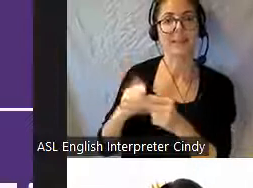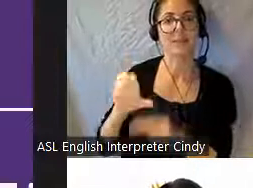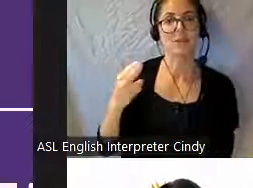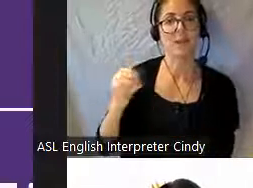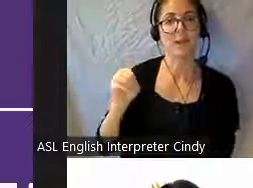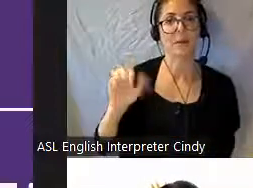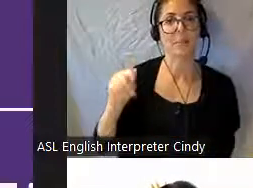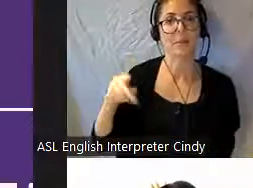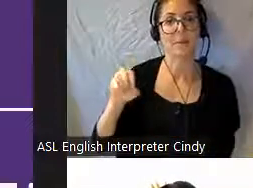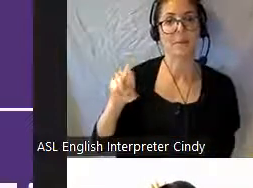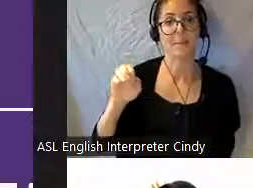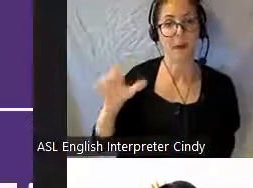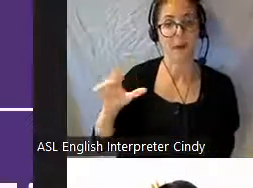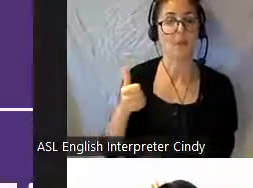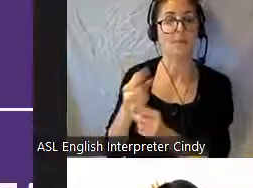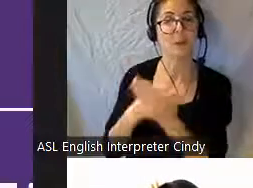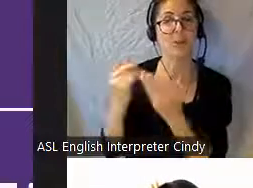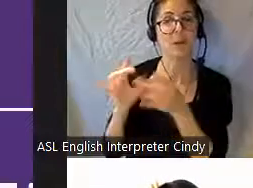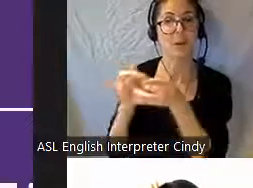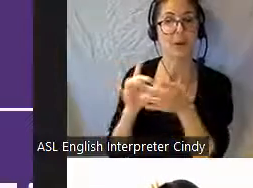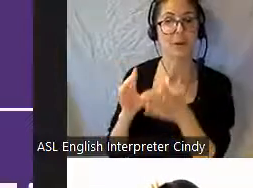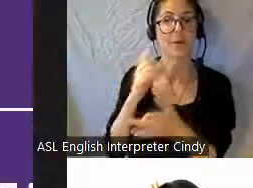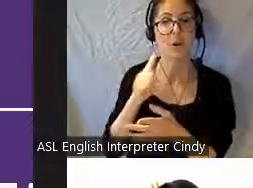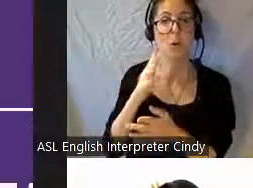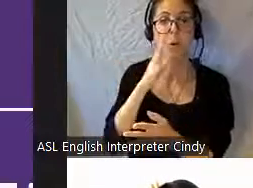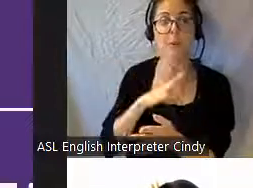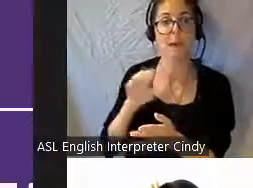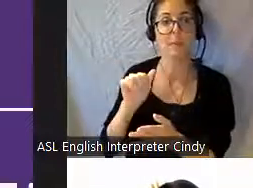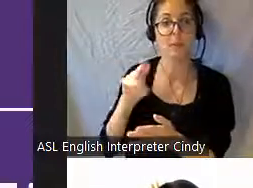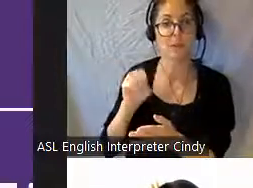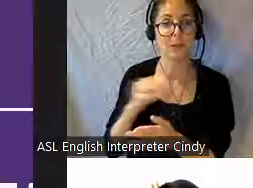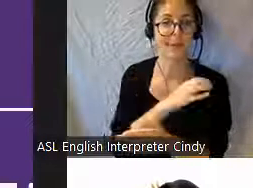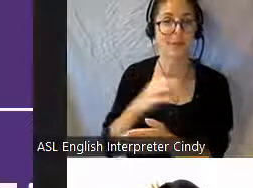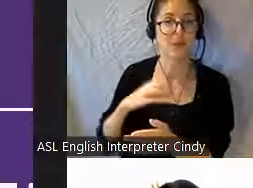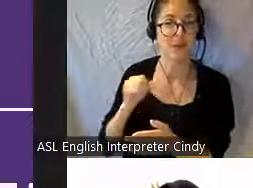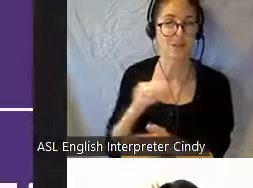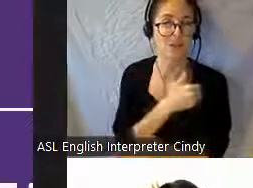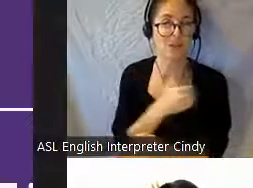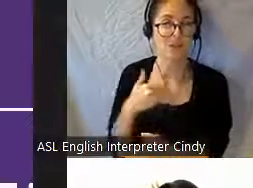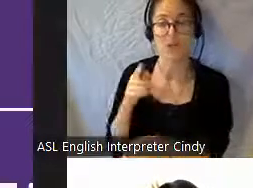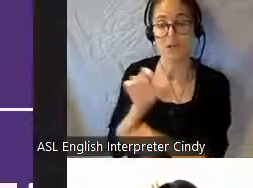is the project coordinator for the Women Abuse Council of Toronto. Premila has worked in the